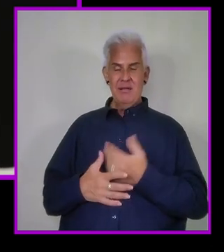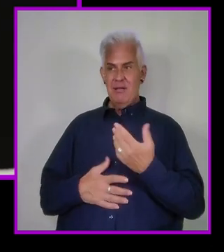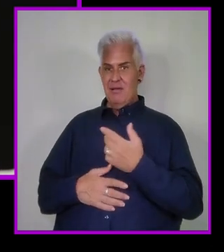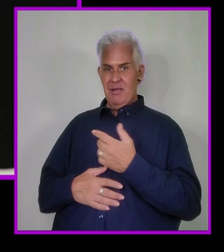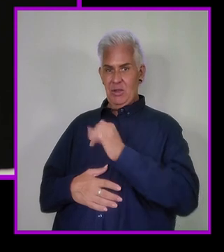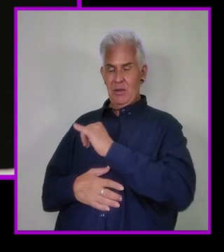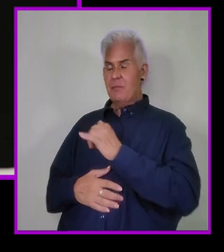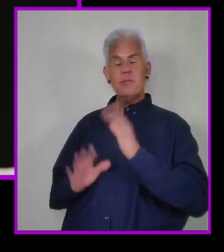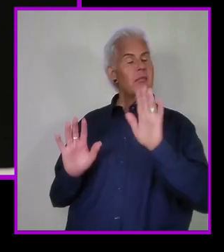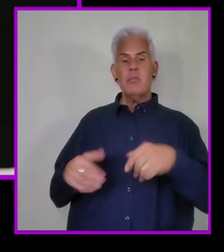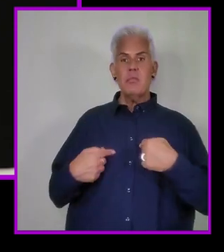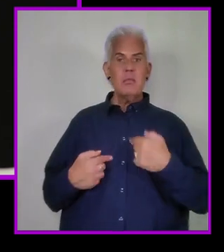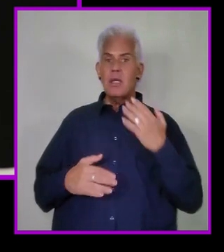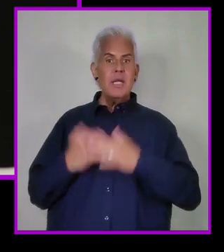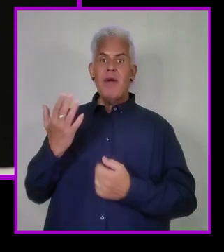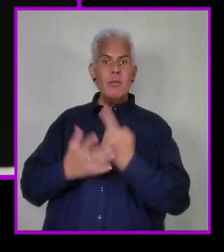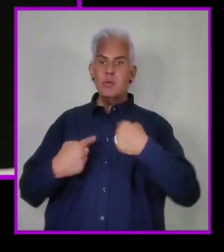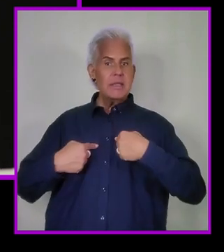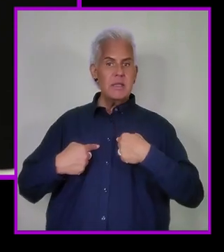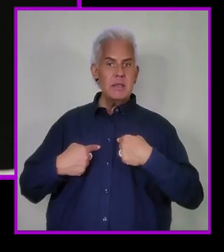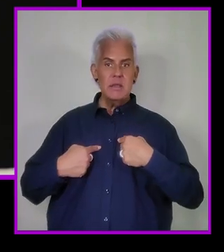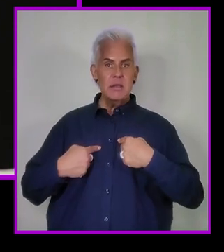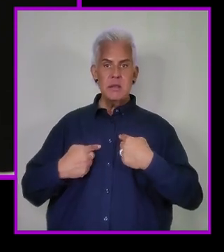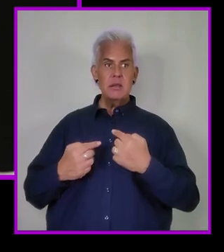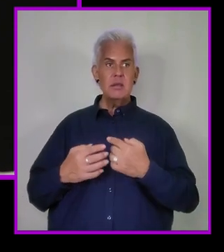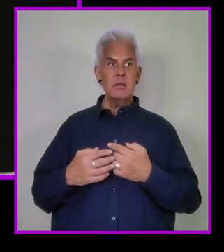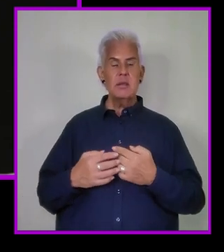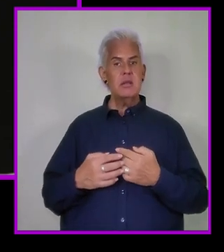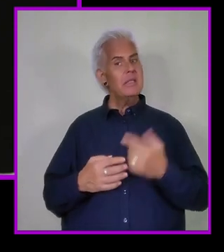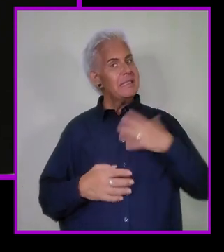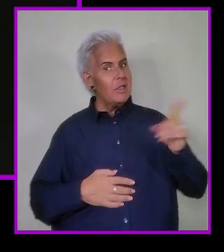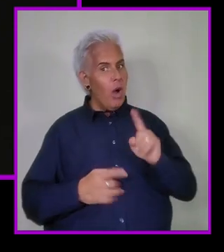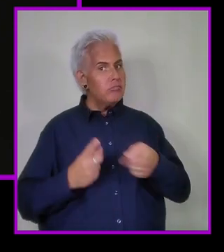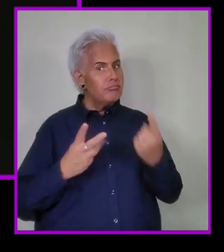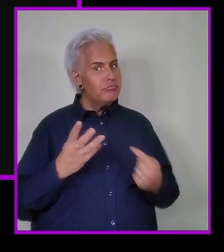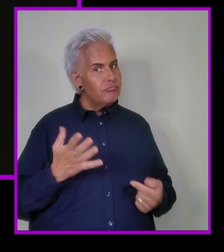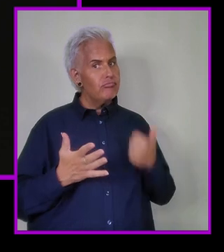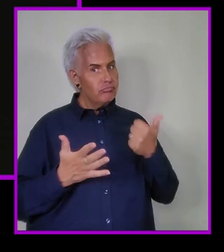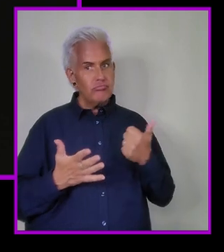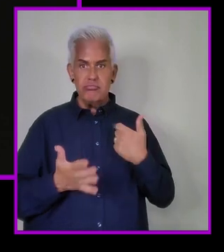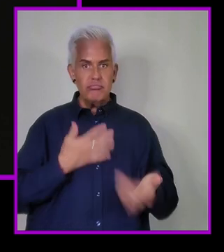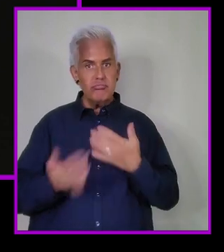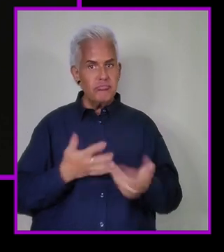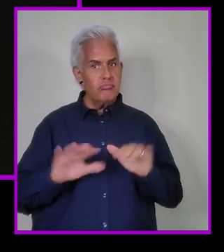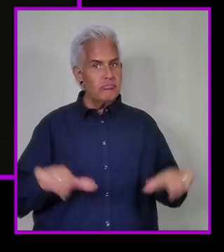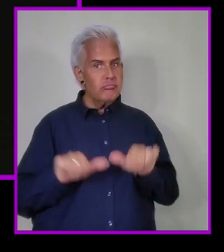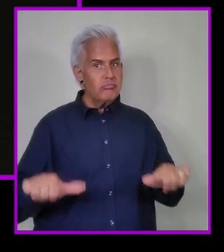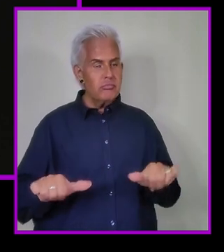somebody, I've never had that on set. Somebody that's just like, okay, David, what do you need? Okay, great. And